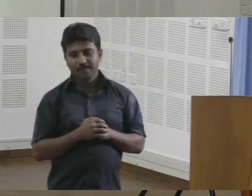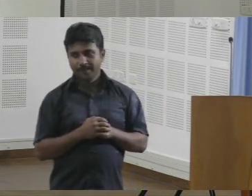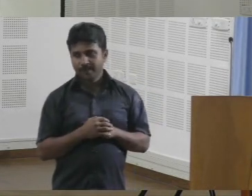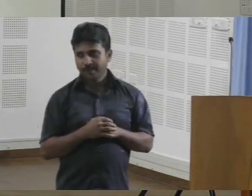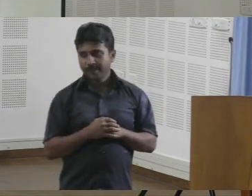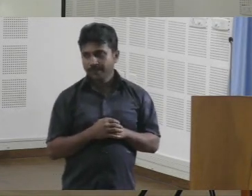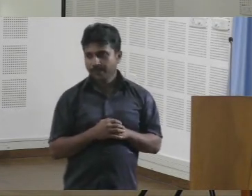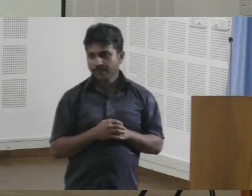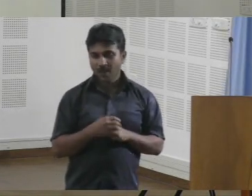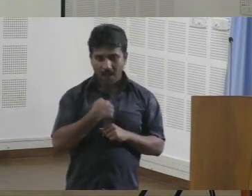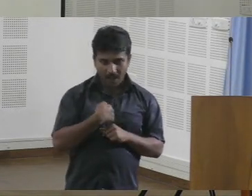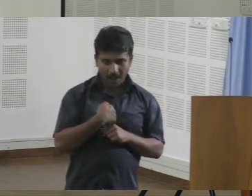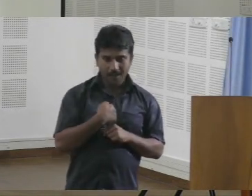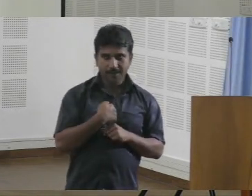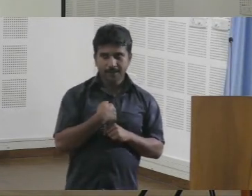I